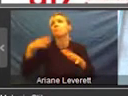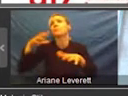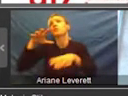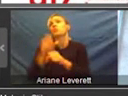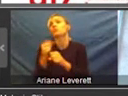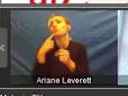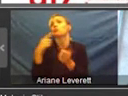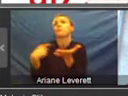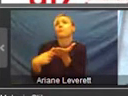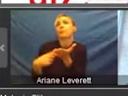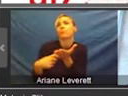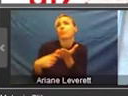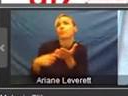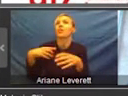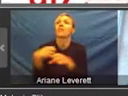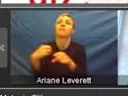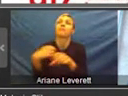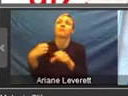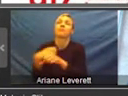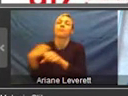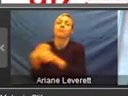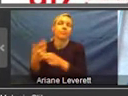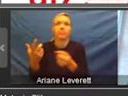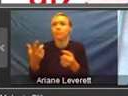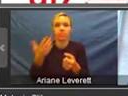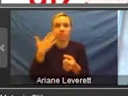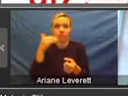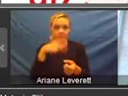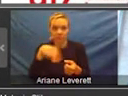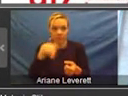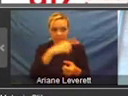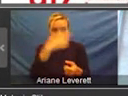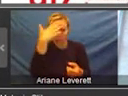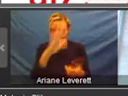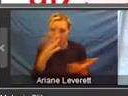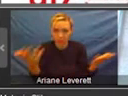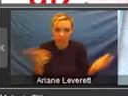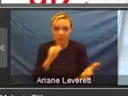people might not be familiar with all the terms.